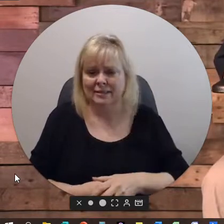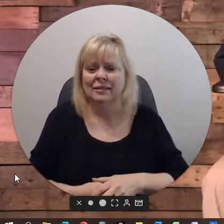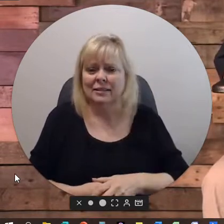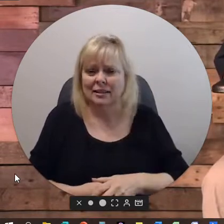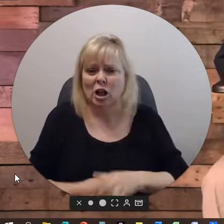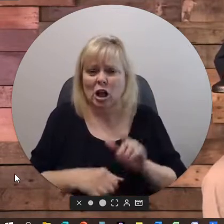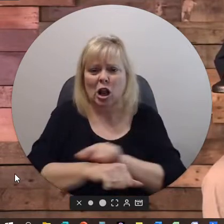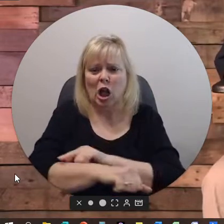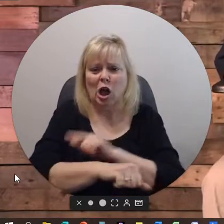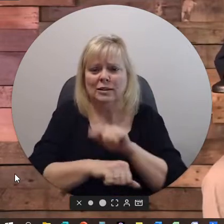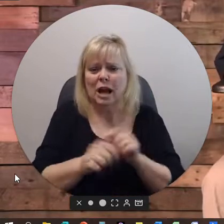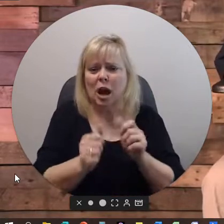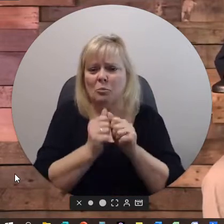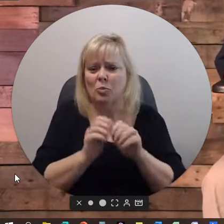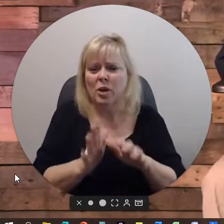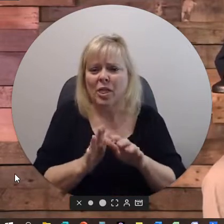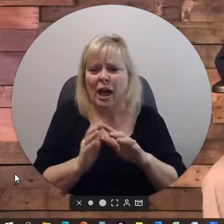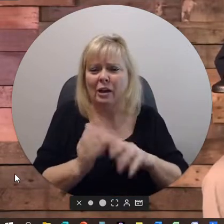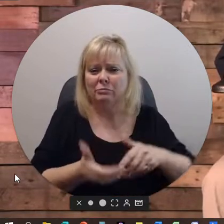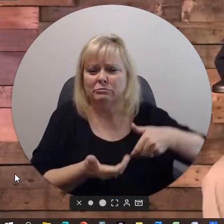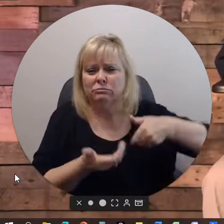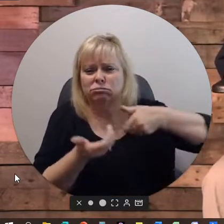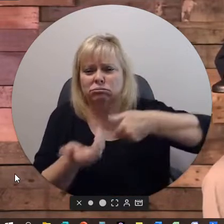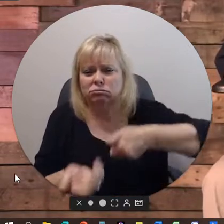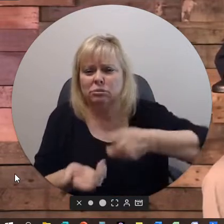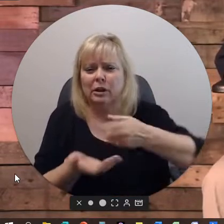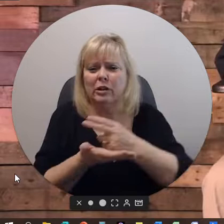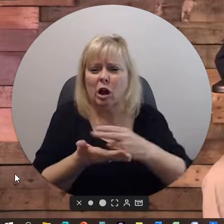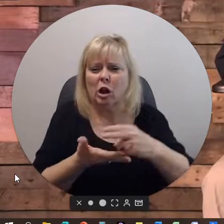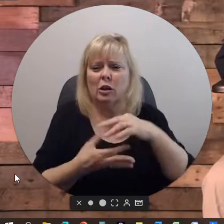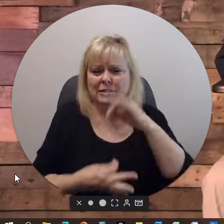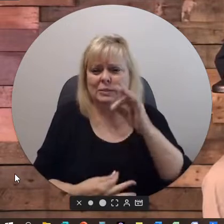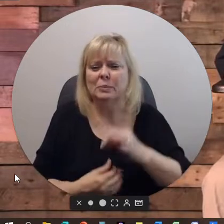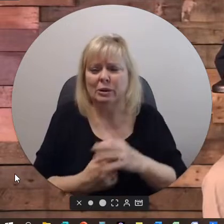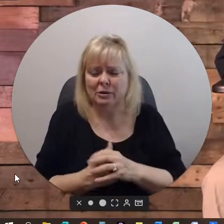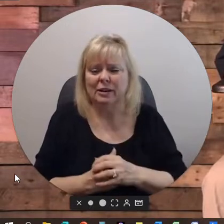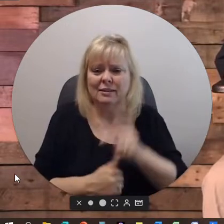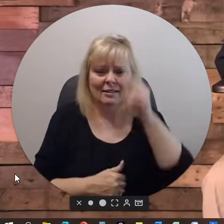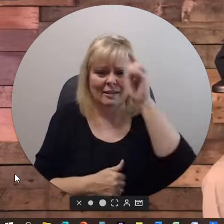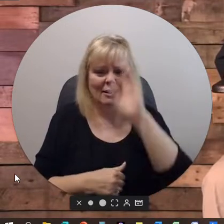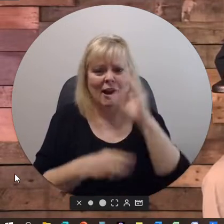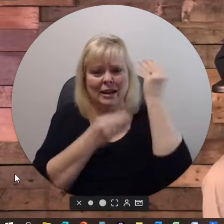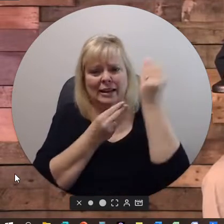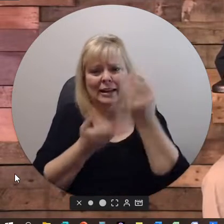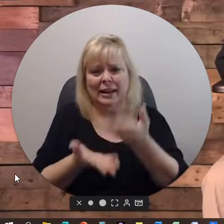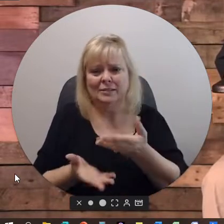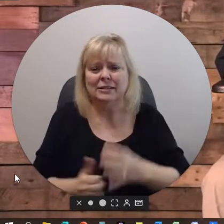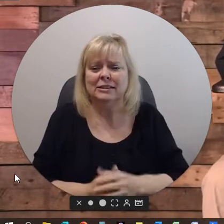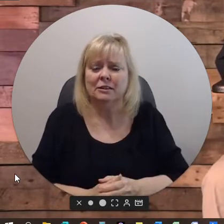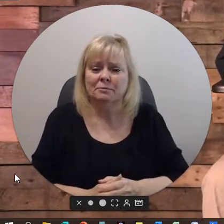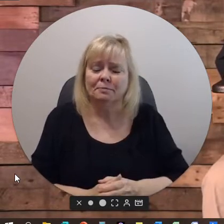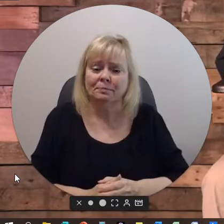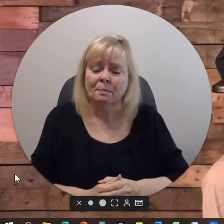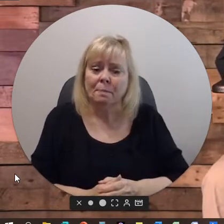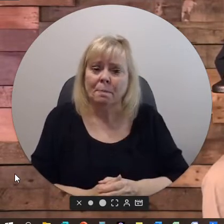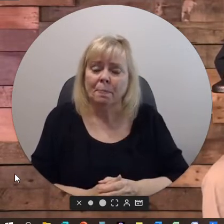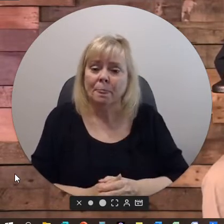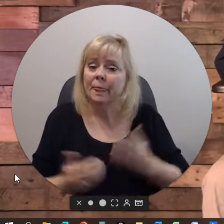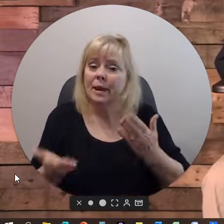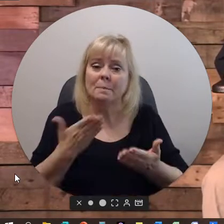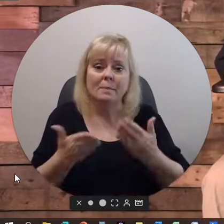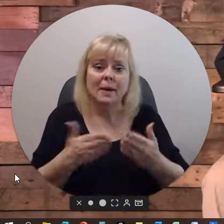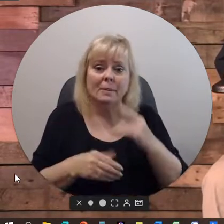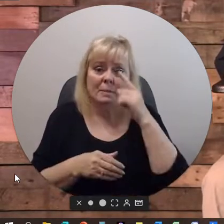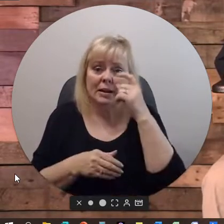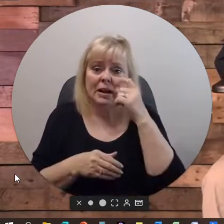nourishing replenishment that God can give. Sometimes maybe it's because the enemy of our